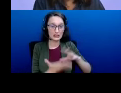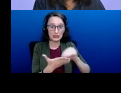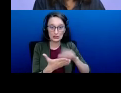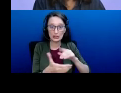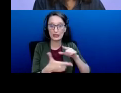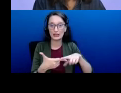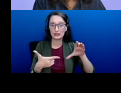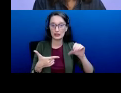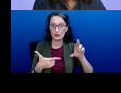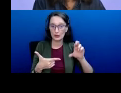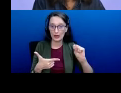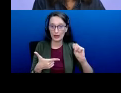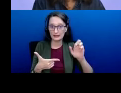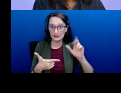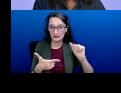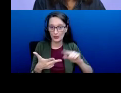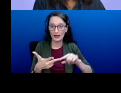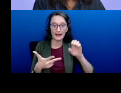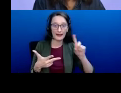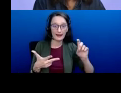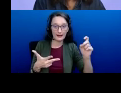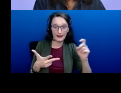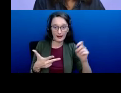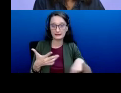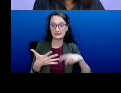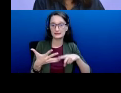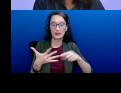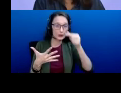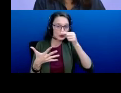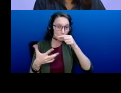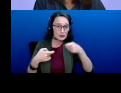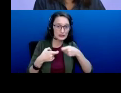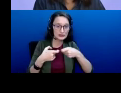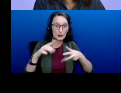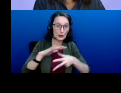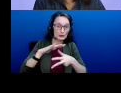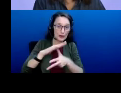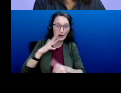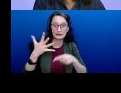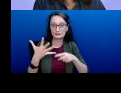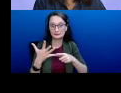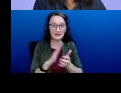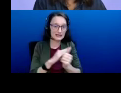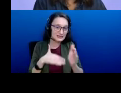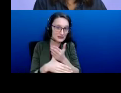Garage, paid ones like Skillshare. There's also Perkins e-learning.